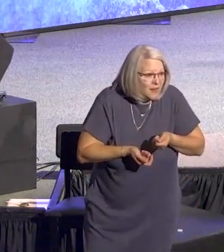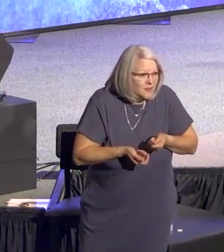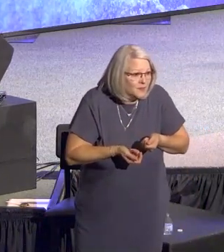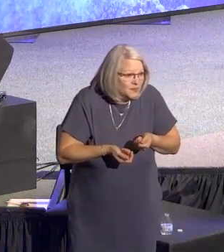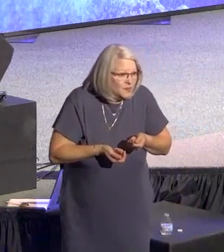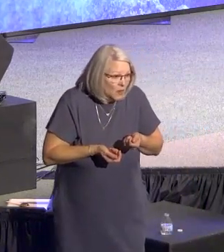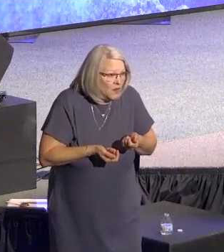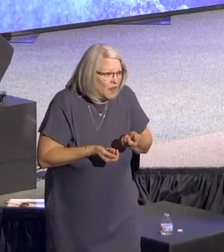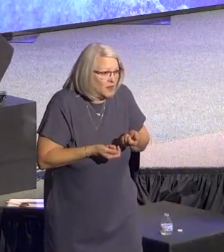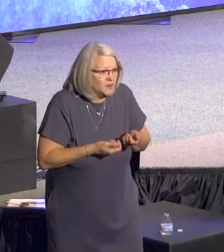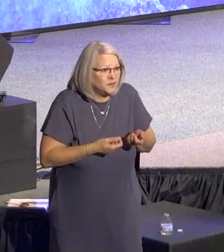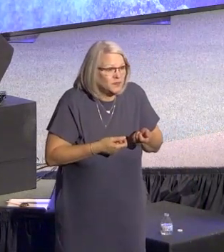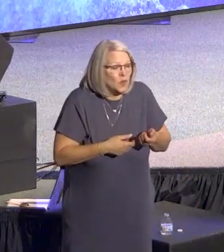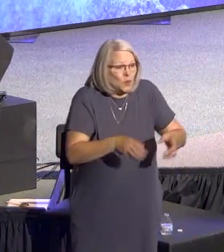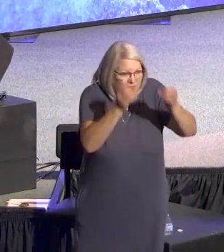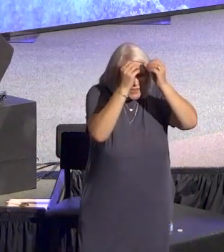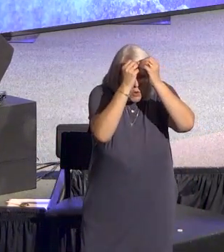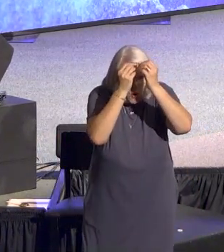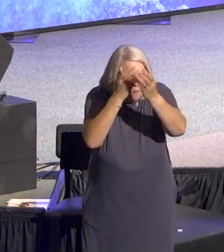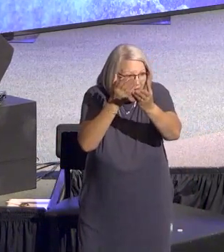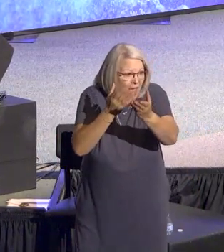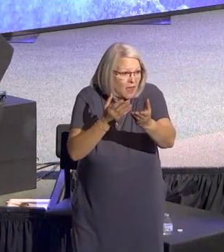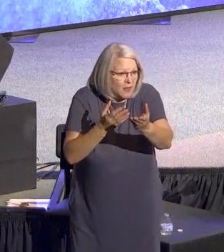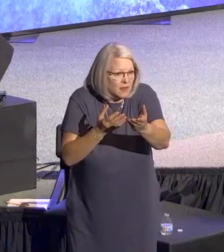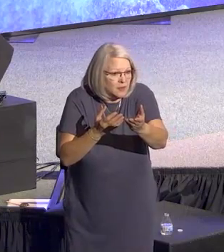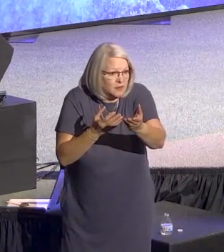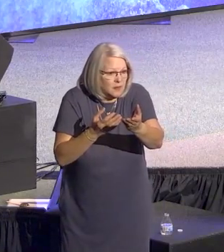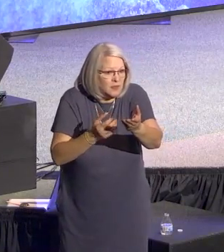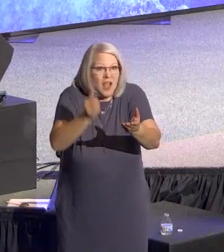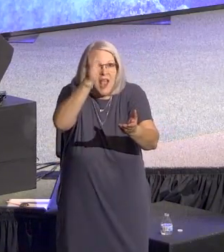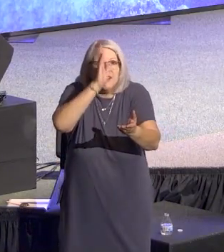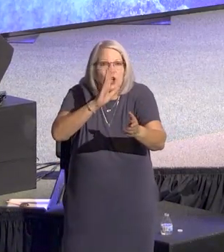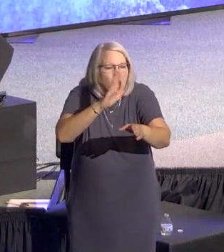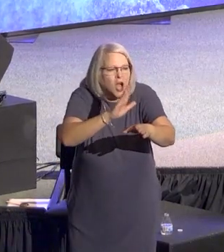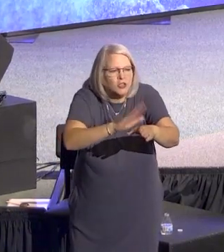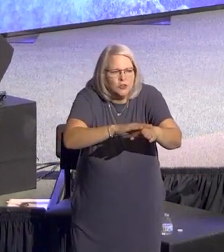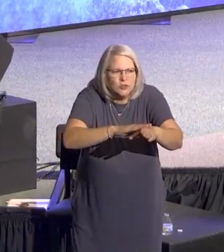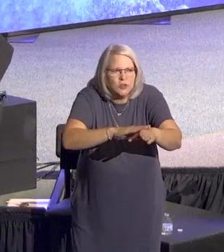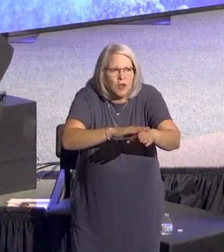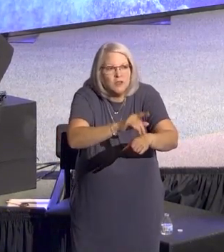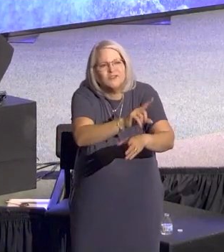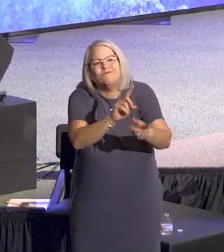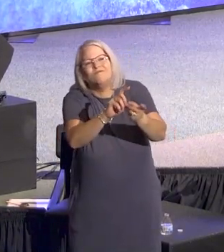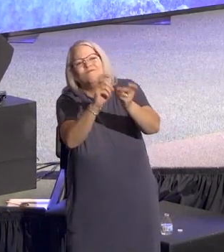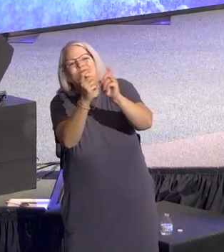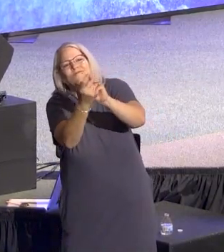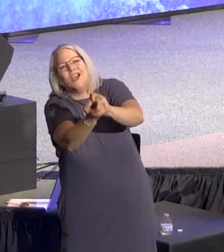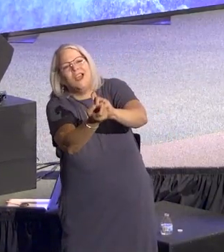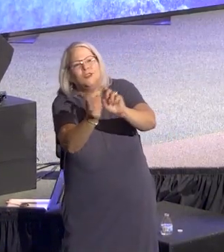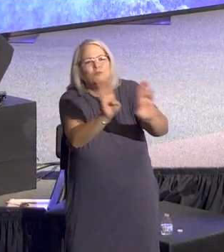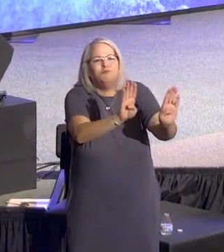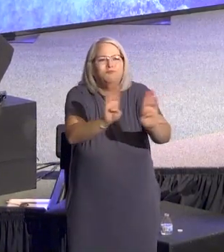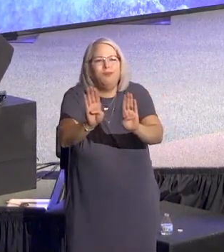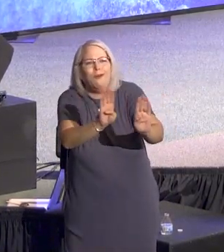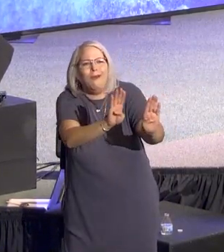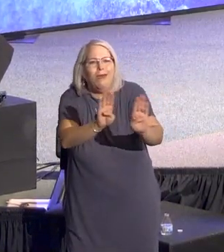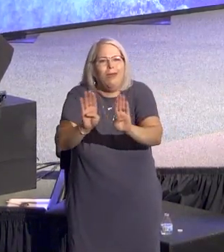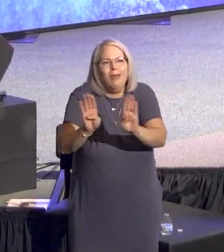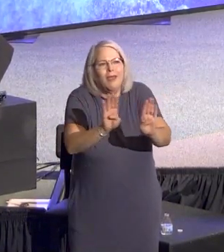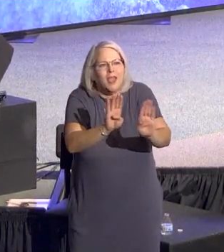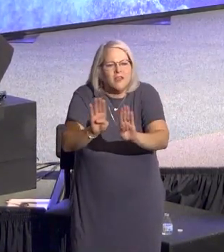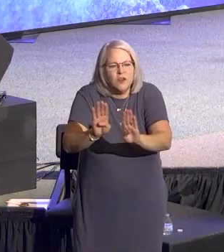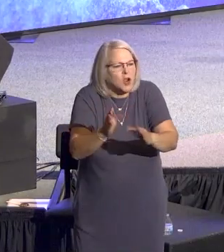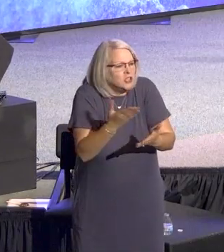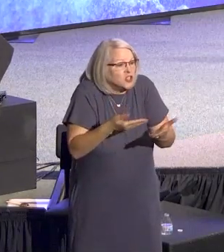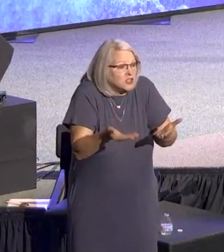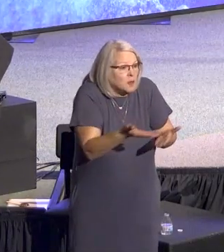to obedience. Listen, what is God calling you to change about your behavior today? Is there something